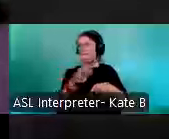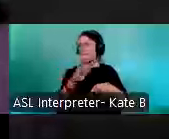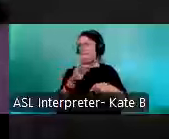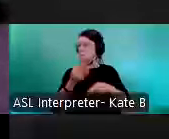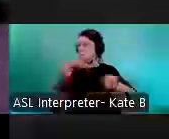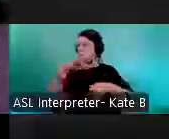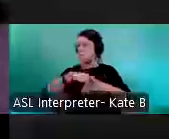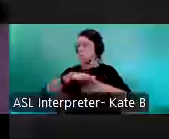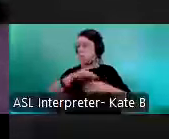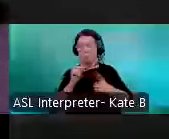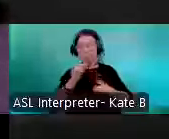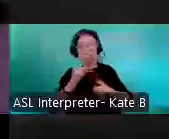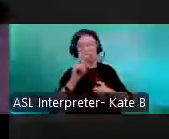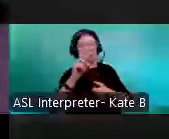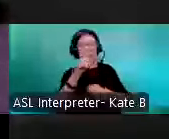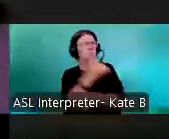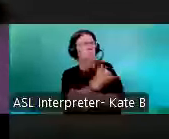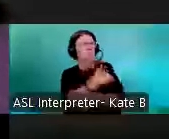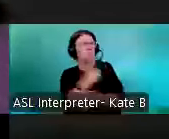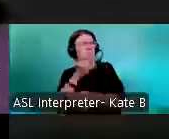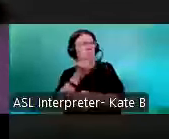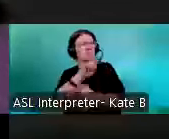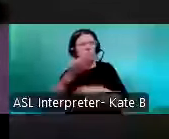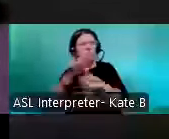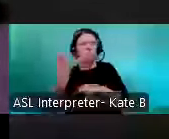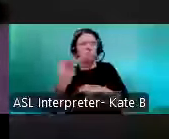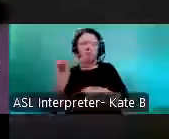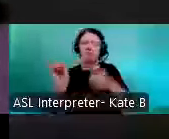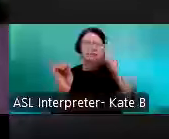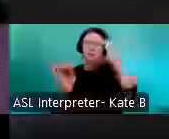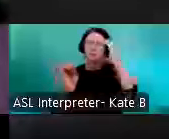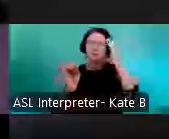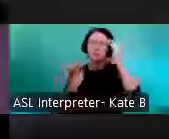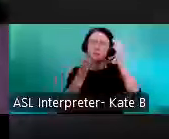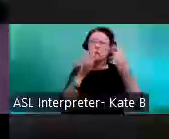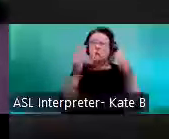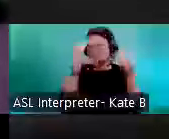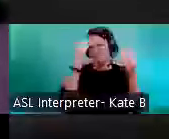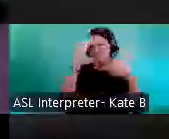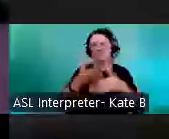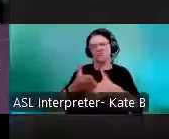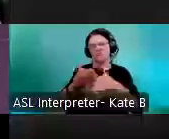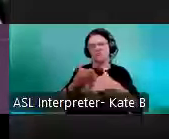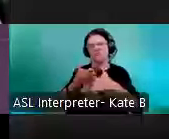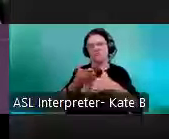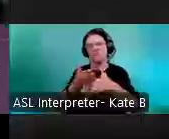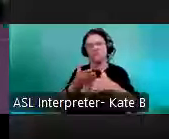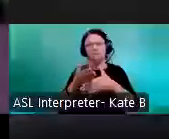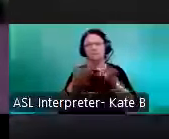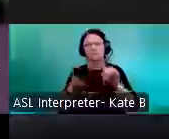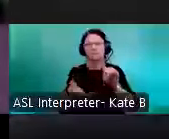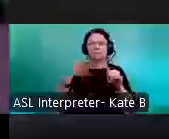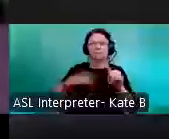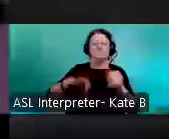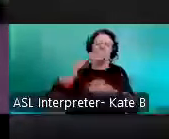ask questions that they didn't know where to go to. So that like I said, that can be a really helpful way to be